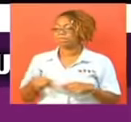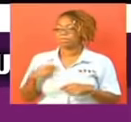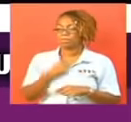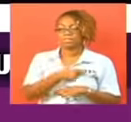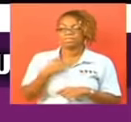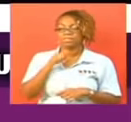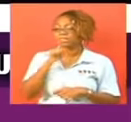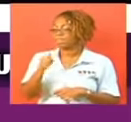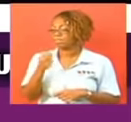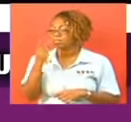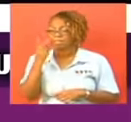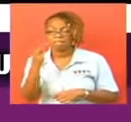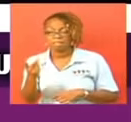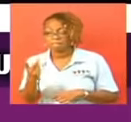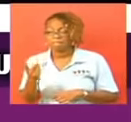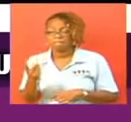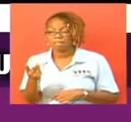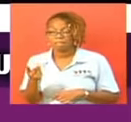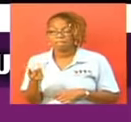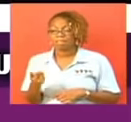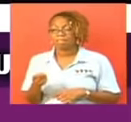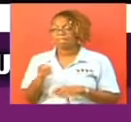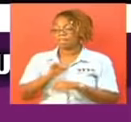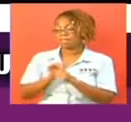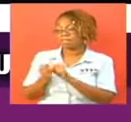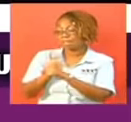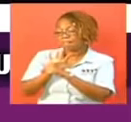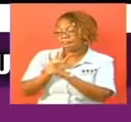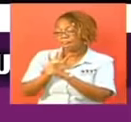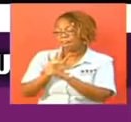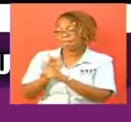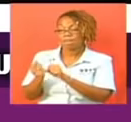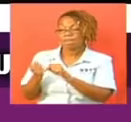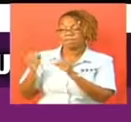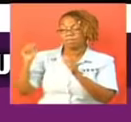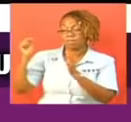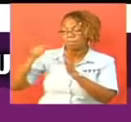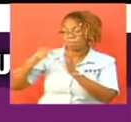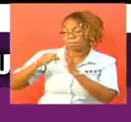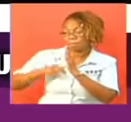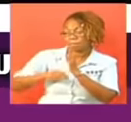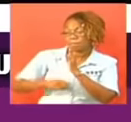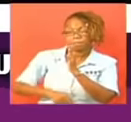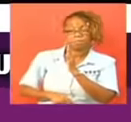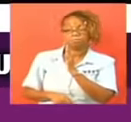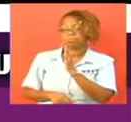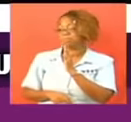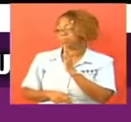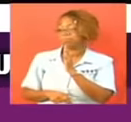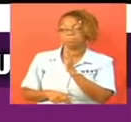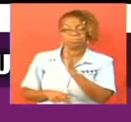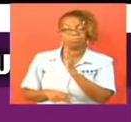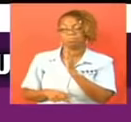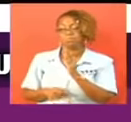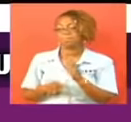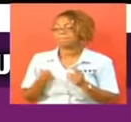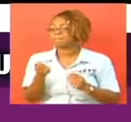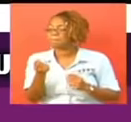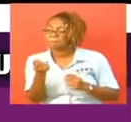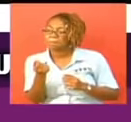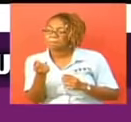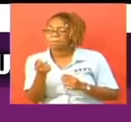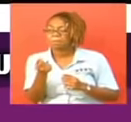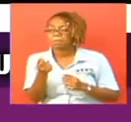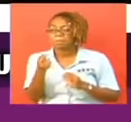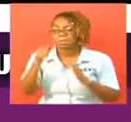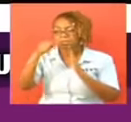seen previously. And I was wondering, what is the Ministry of Health attributing this seemingly very slow decrease